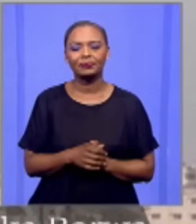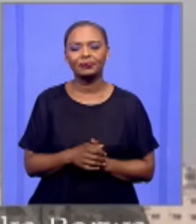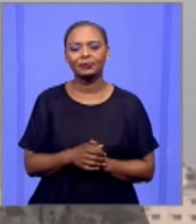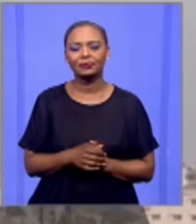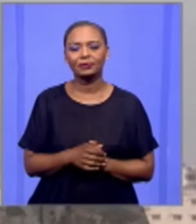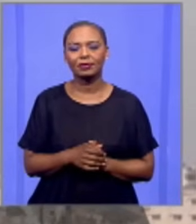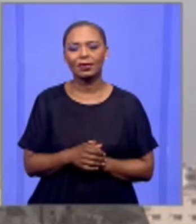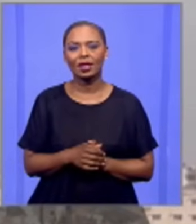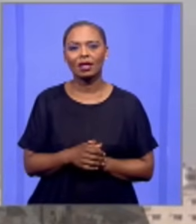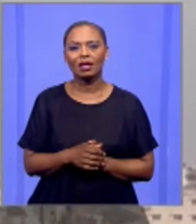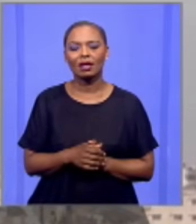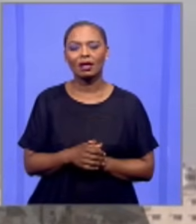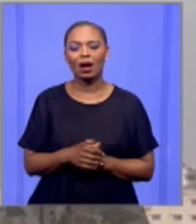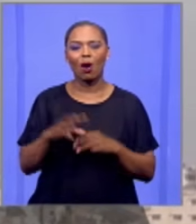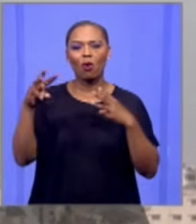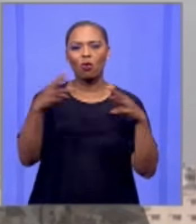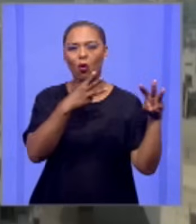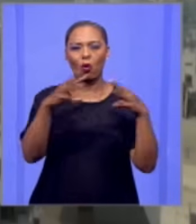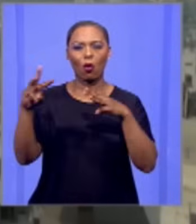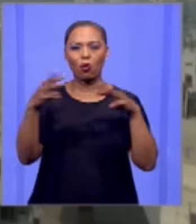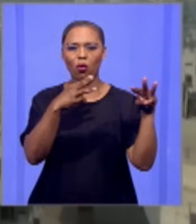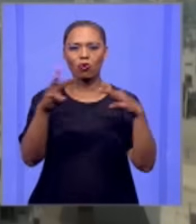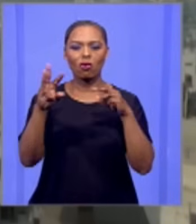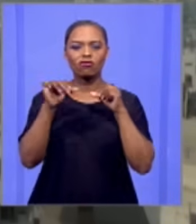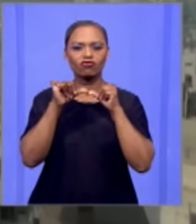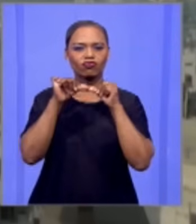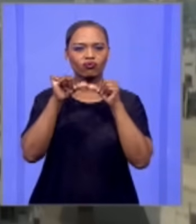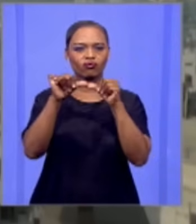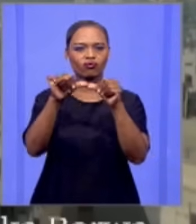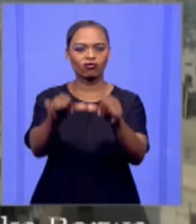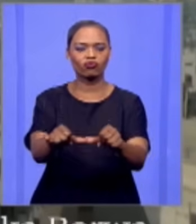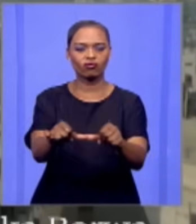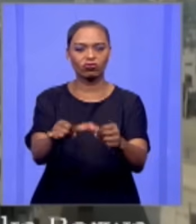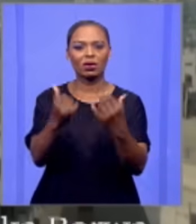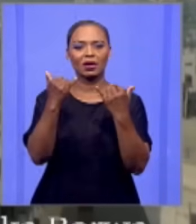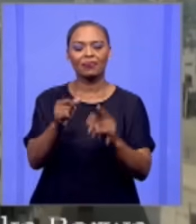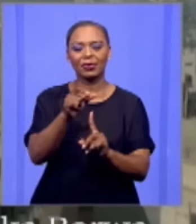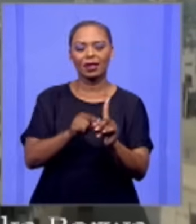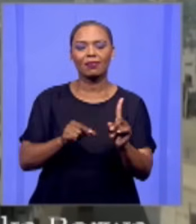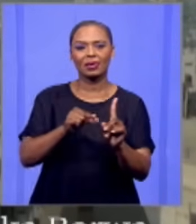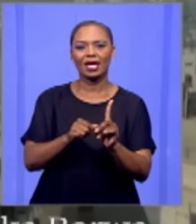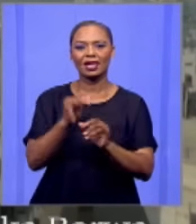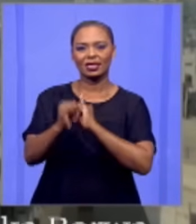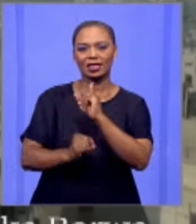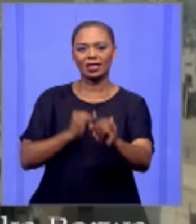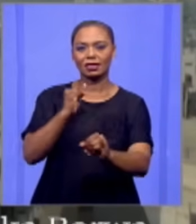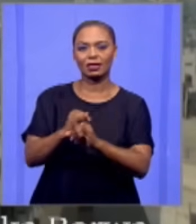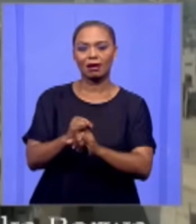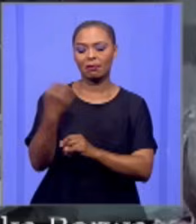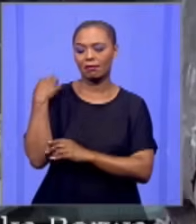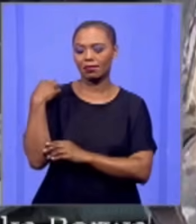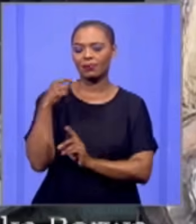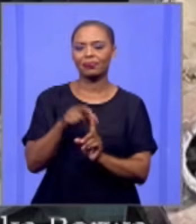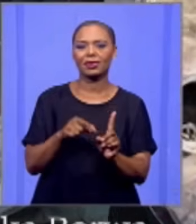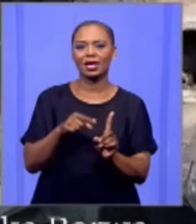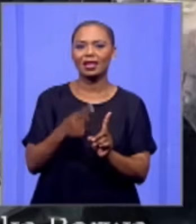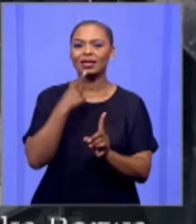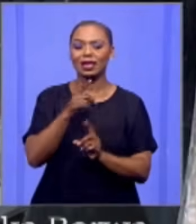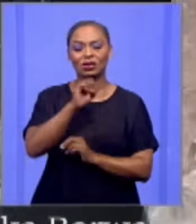Kgentwa ya botlhabelagare e loela pele tona ya dikamano tša boditšhabatšhaba ngaka Naledi Pandor o re mmušo wa Afrika Borwa o ka se